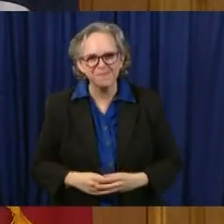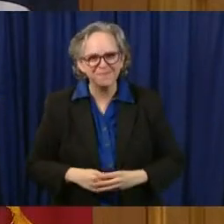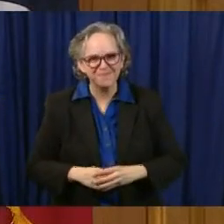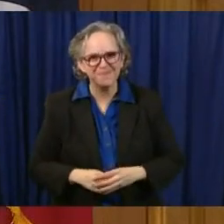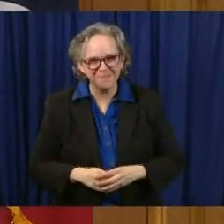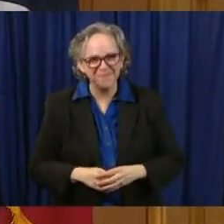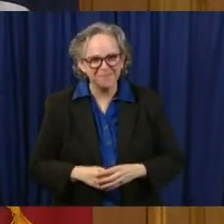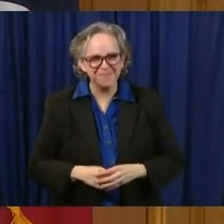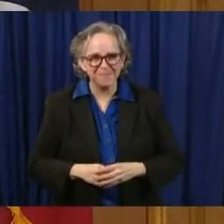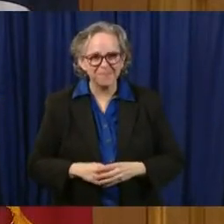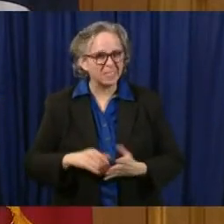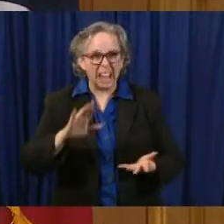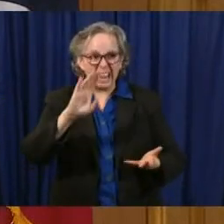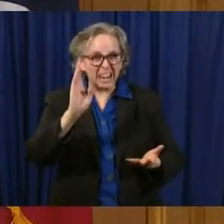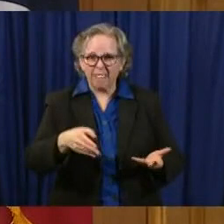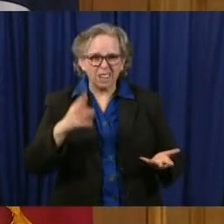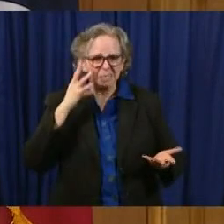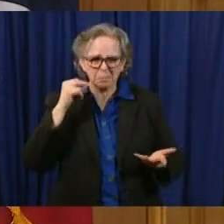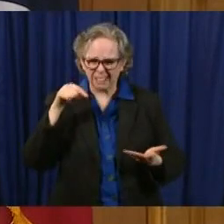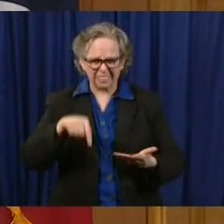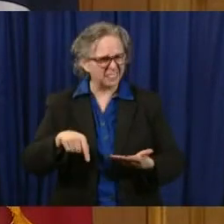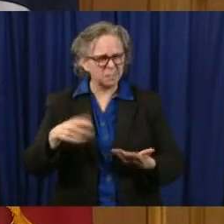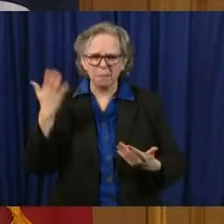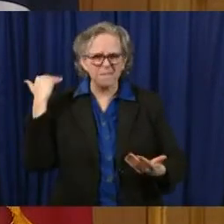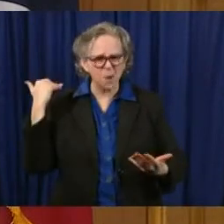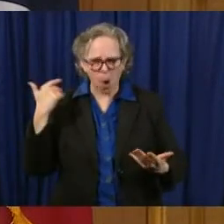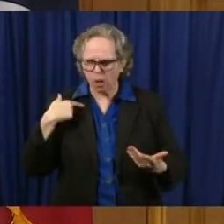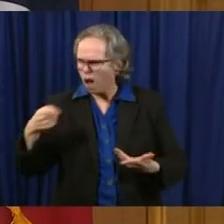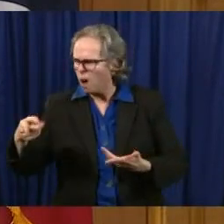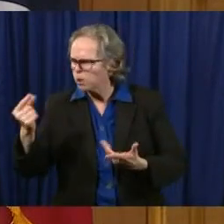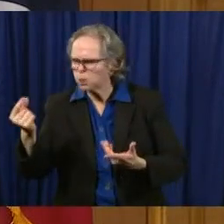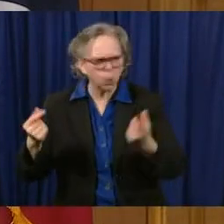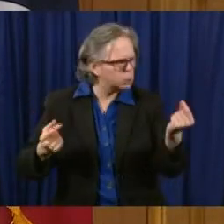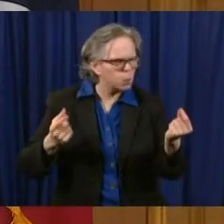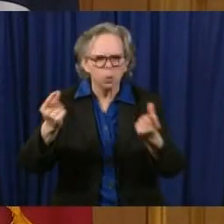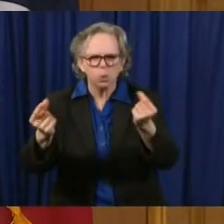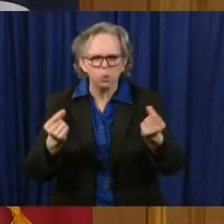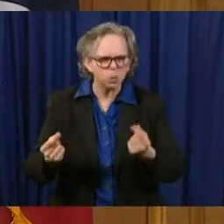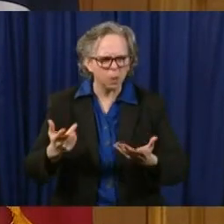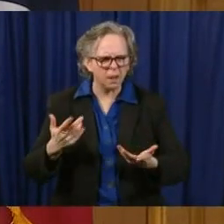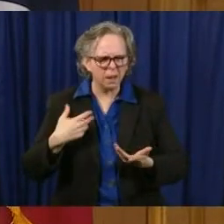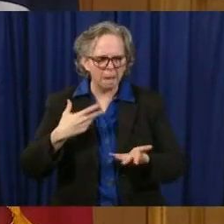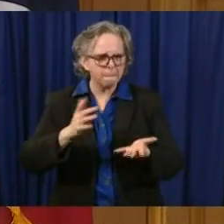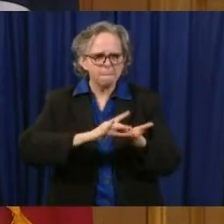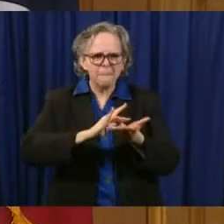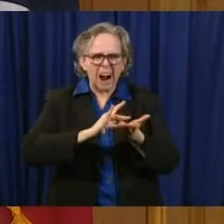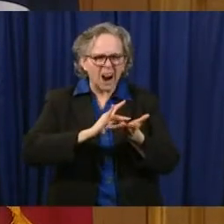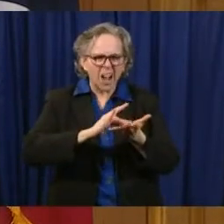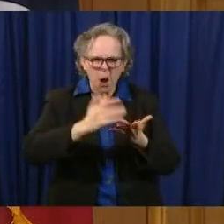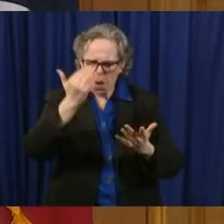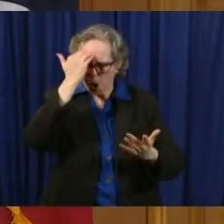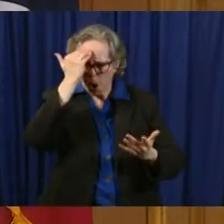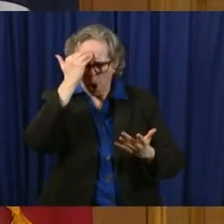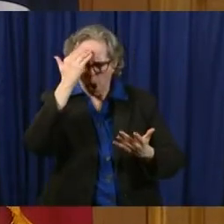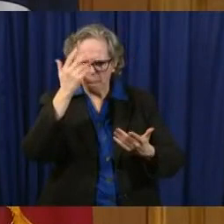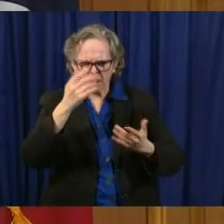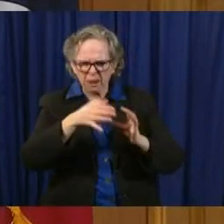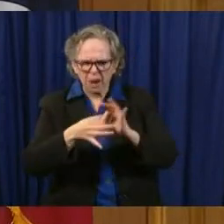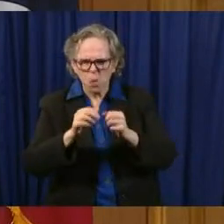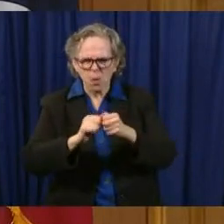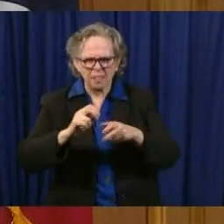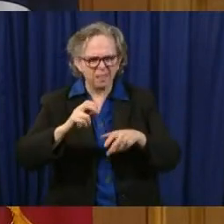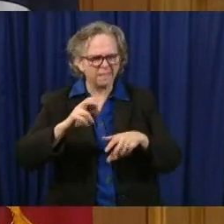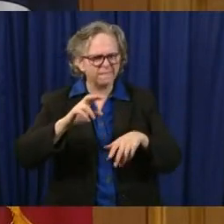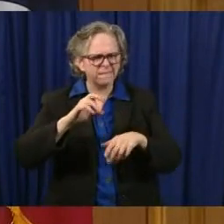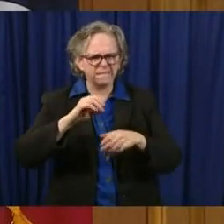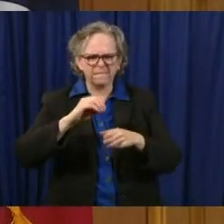have not seen before. And the medical knowledge about this virus continues to